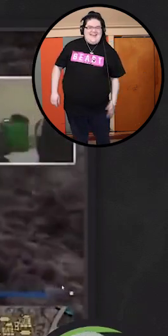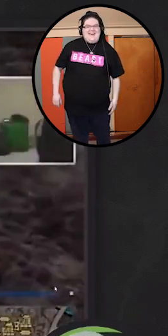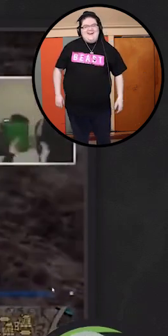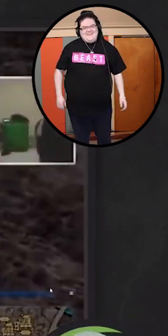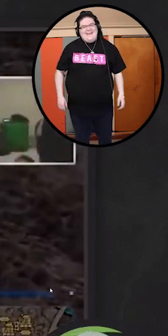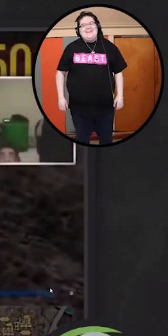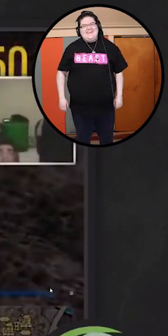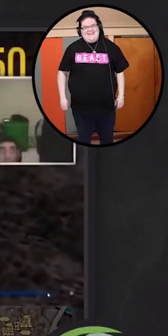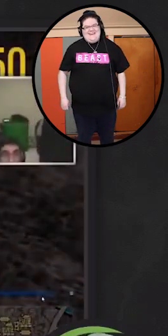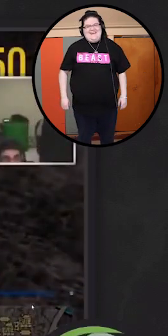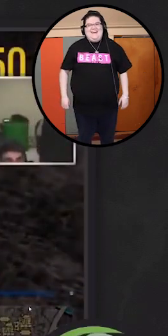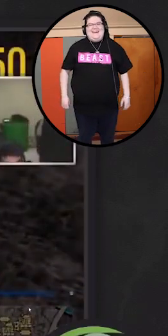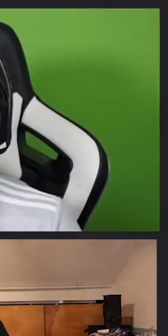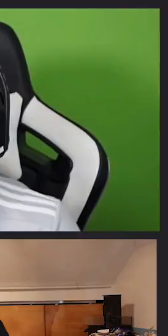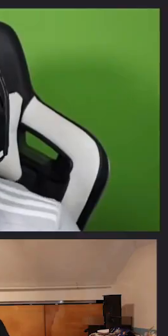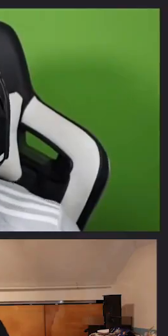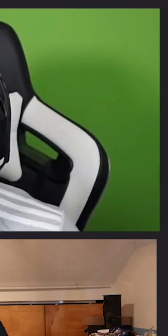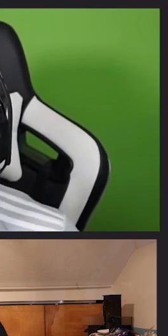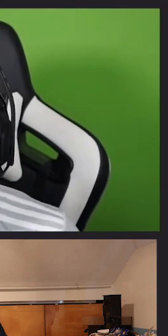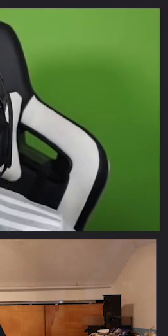You hear it. Oh, okay, okay. Oh my